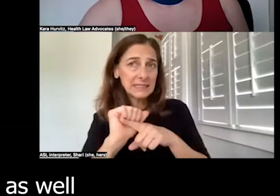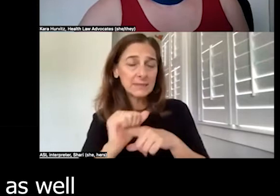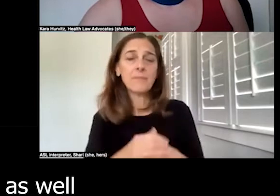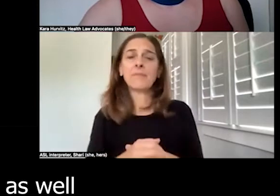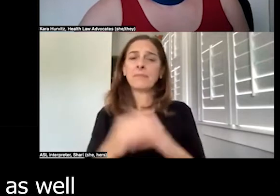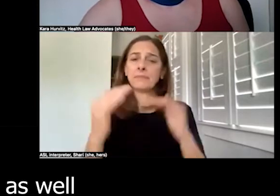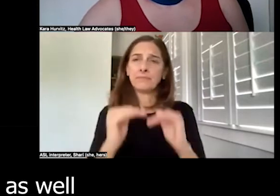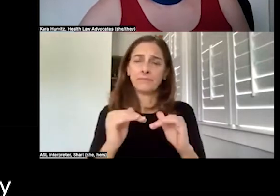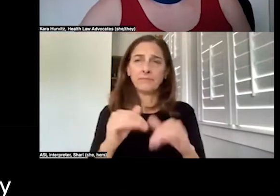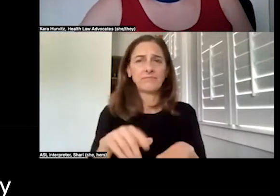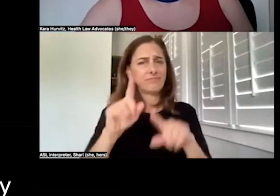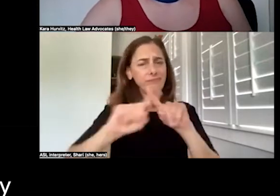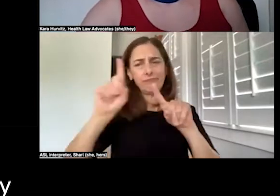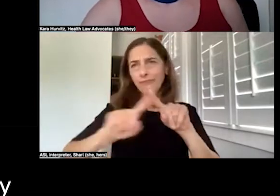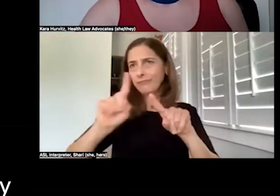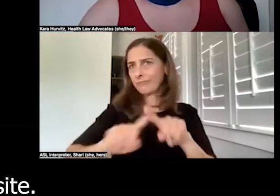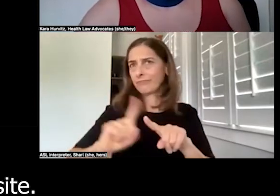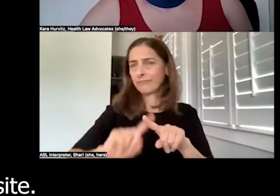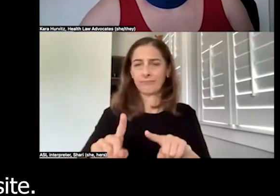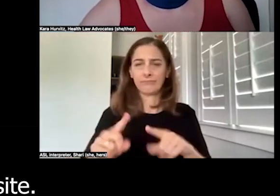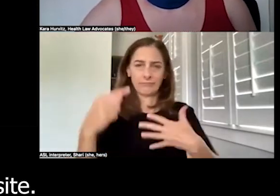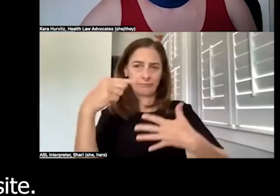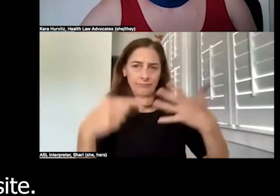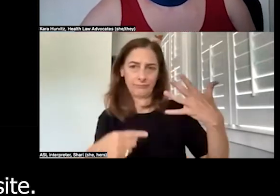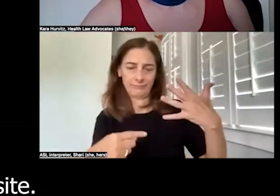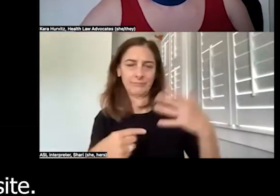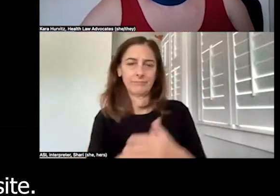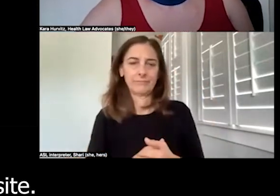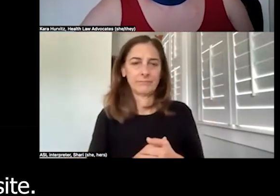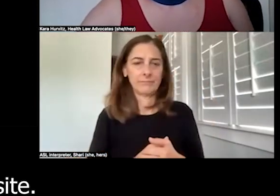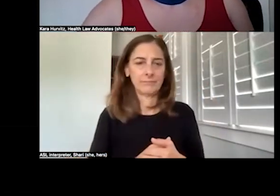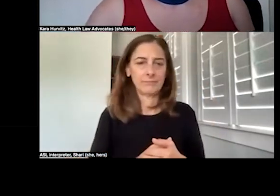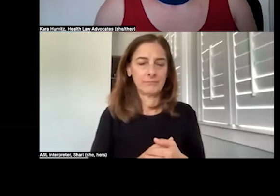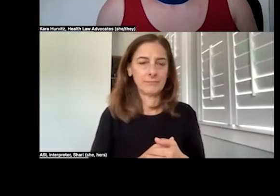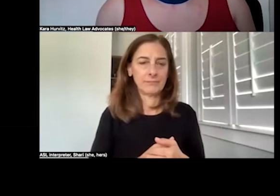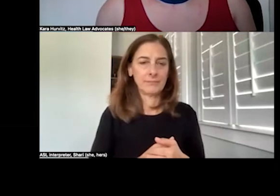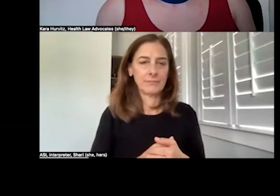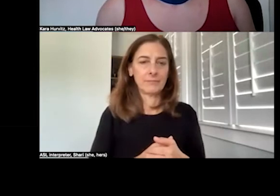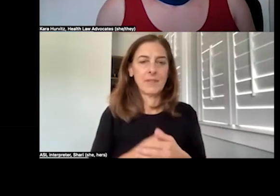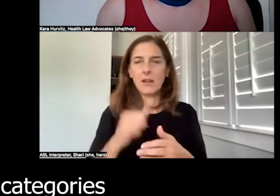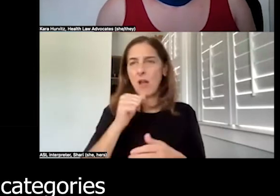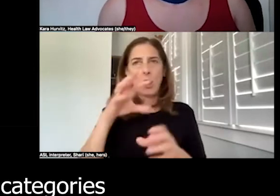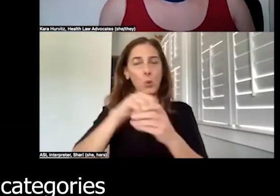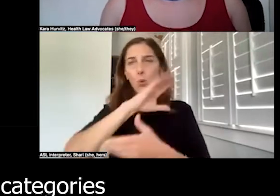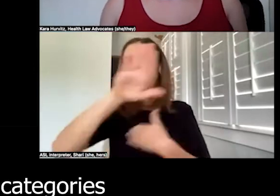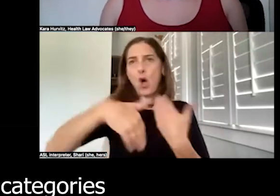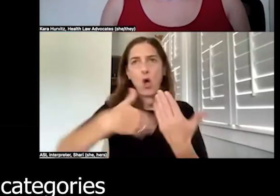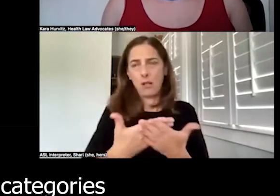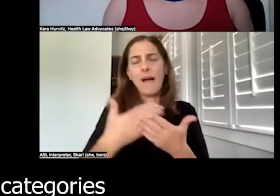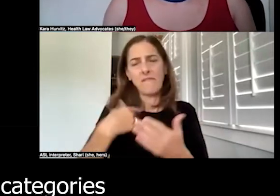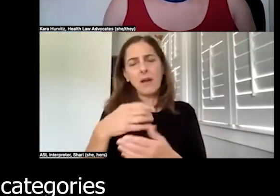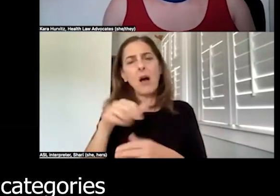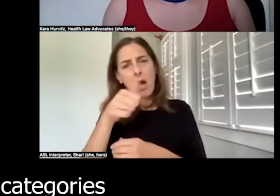talking about as well that are not explicitly called out on this website. But those are kind of the